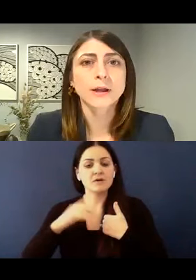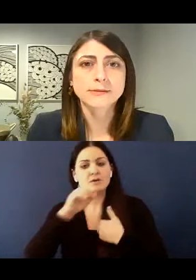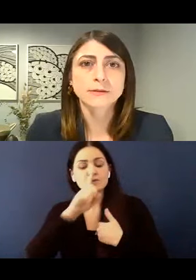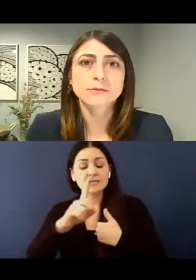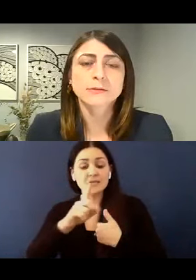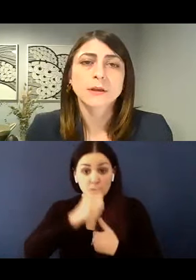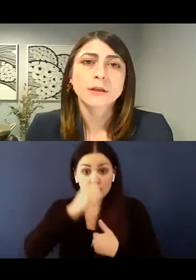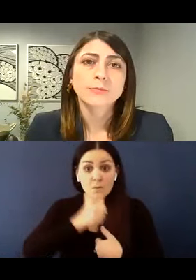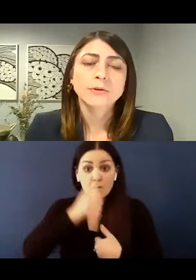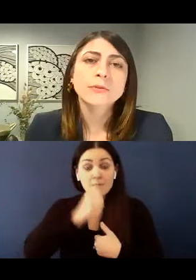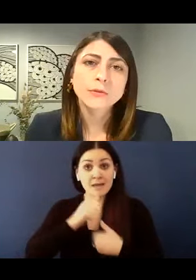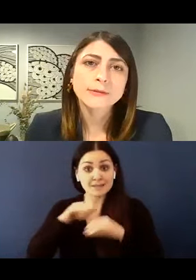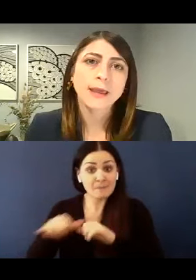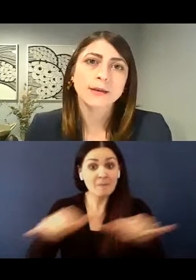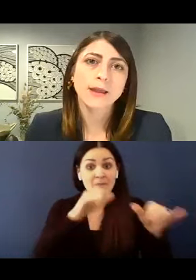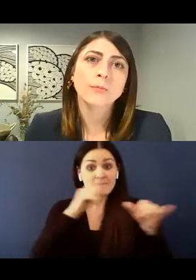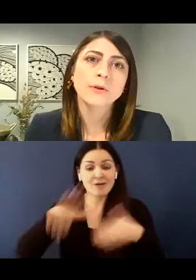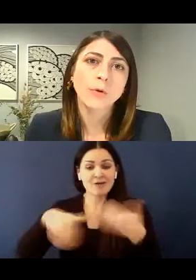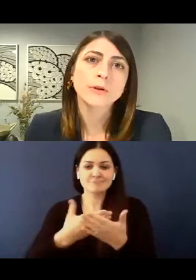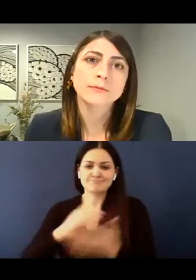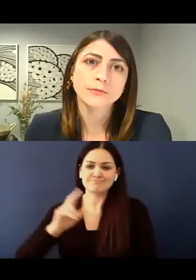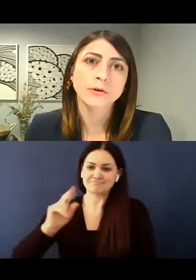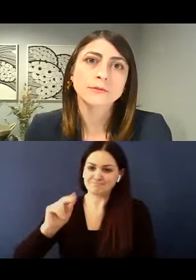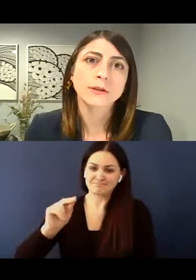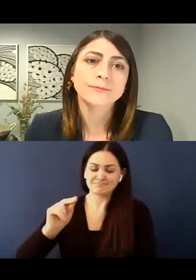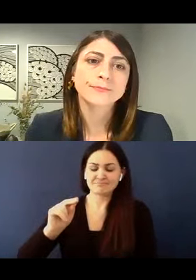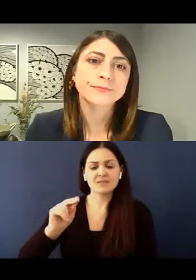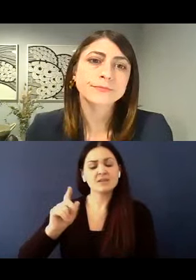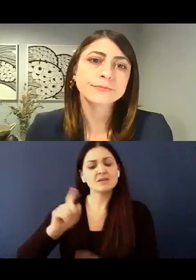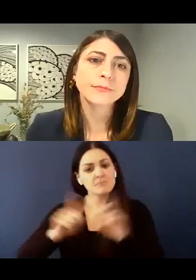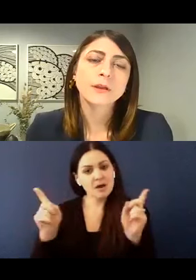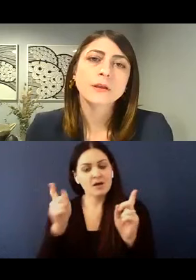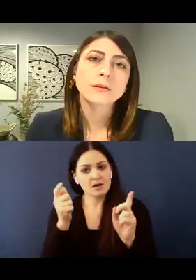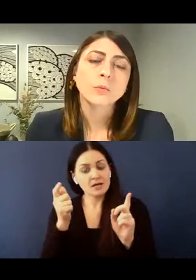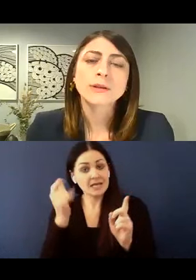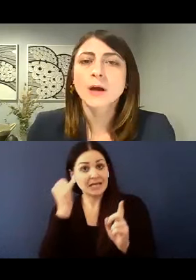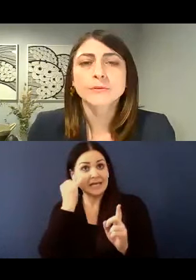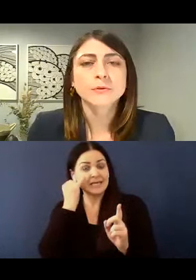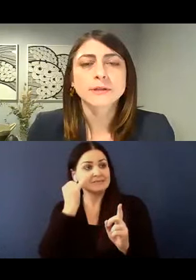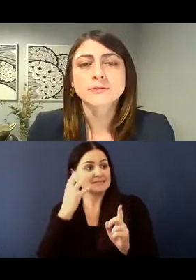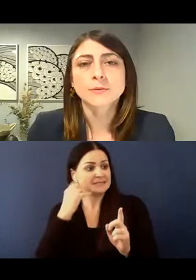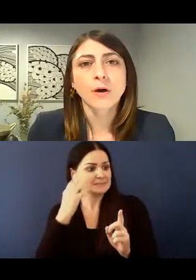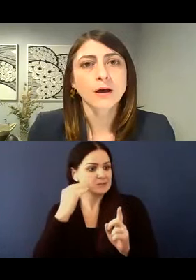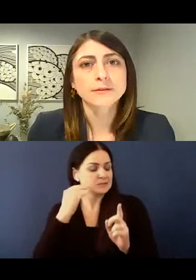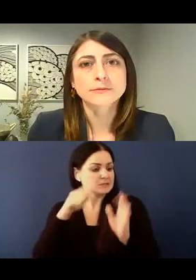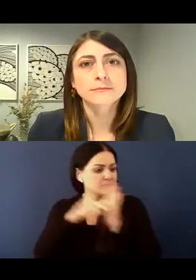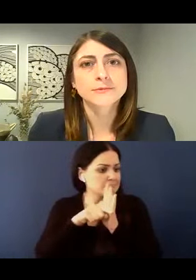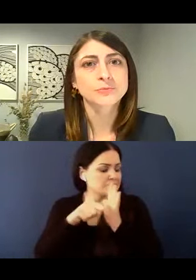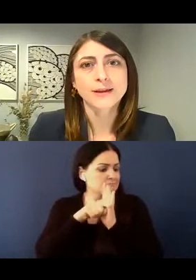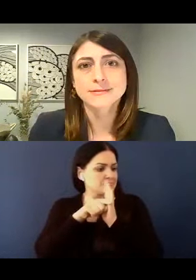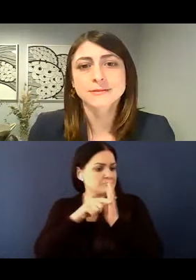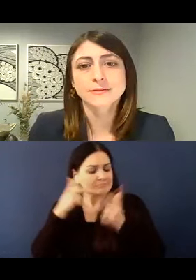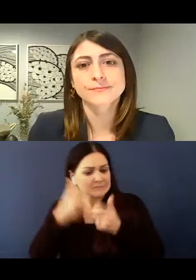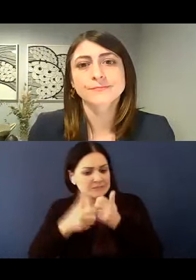through a crisis, but a few things can help in a moment of difficulty. We need opportunities to pause,